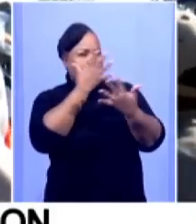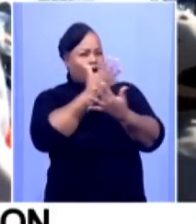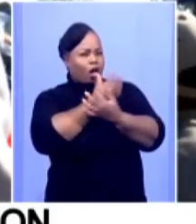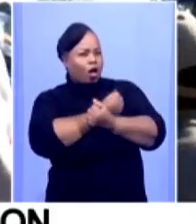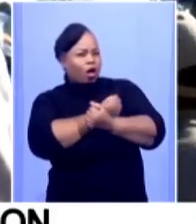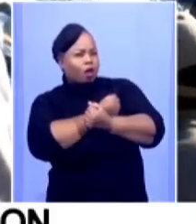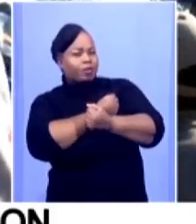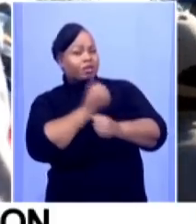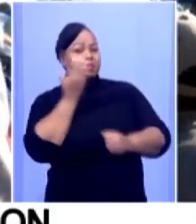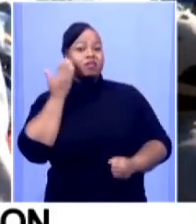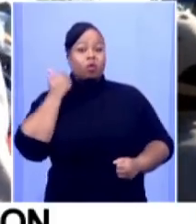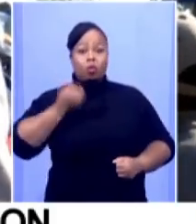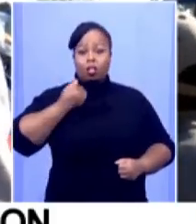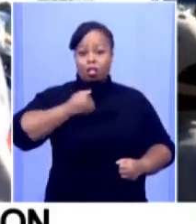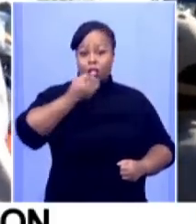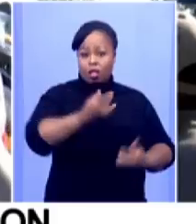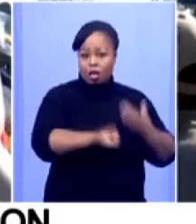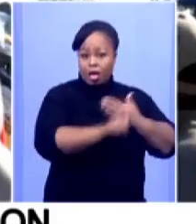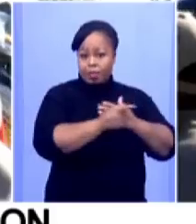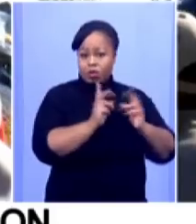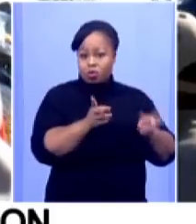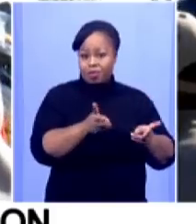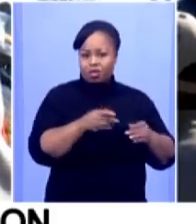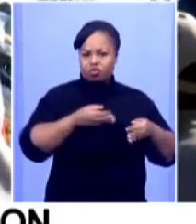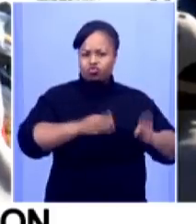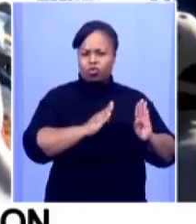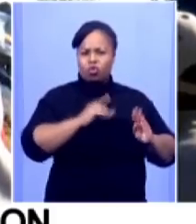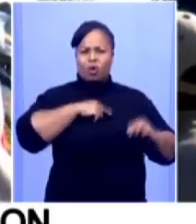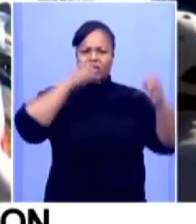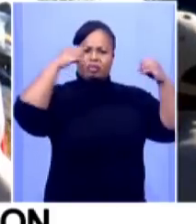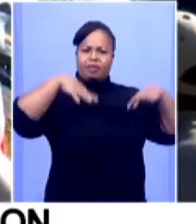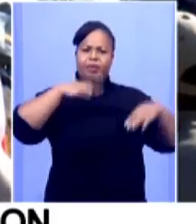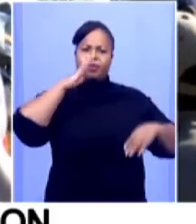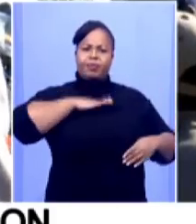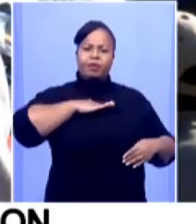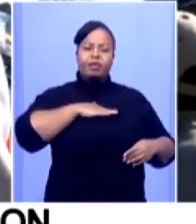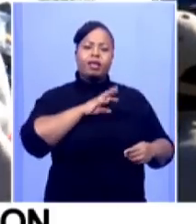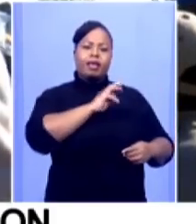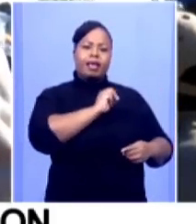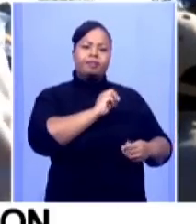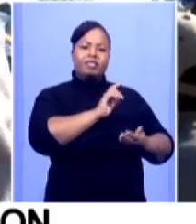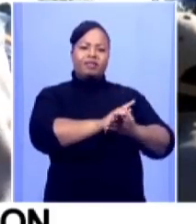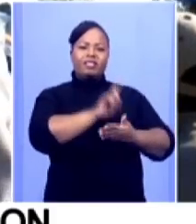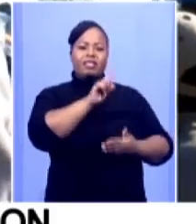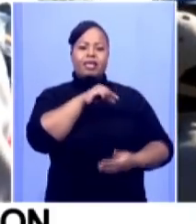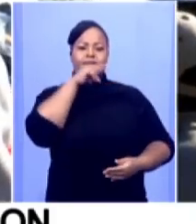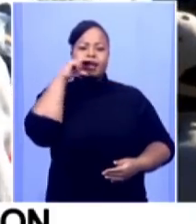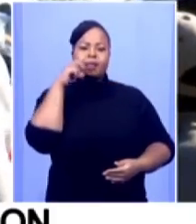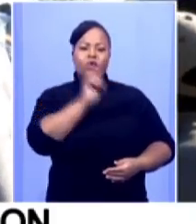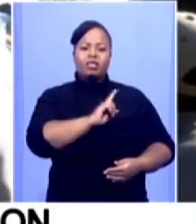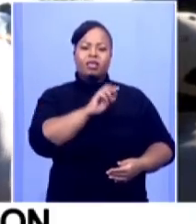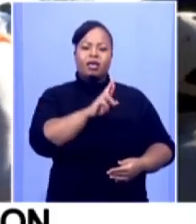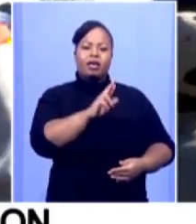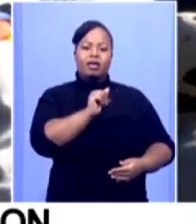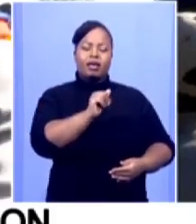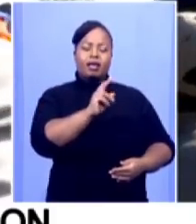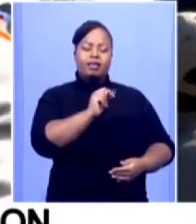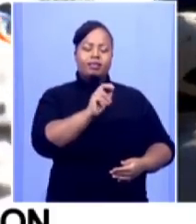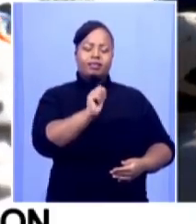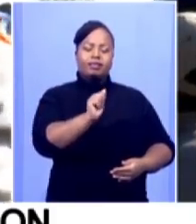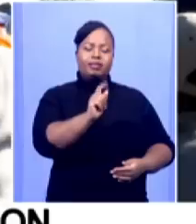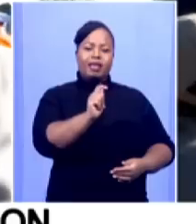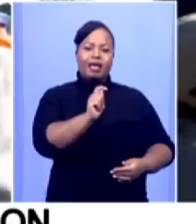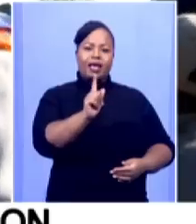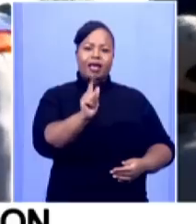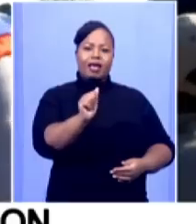accidents frequently here on this particular road that is the M17, known to locals as Rankakata Road? Yes, this stretch